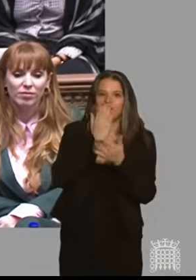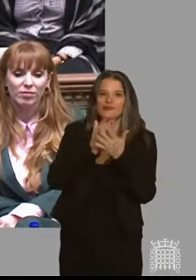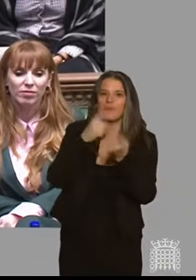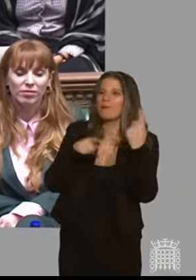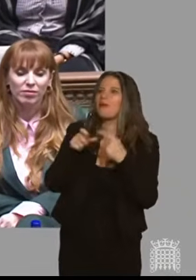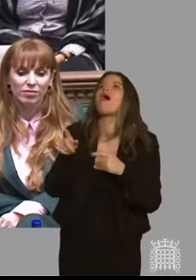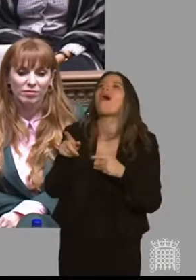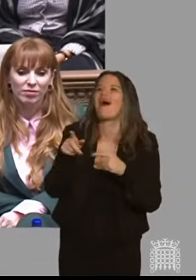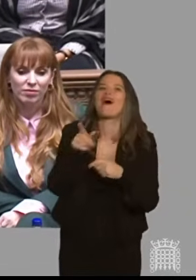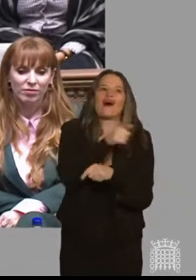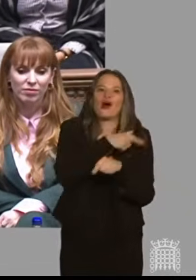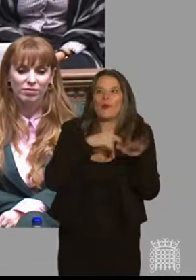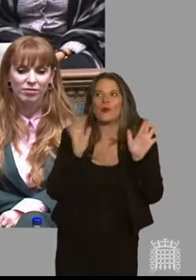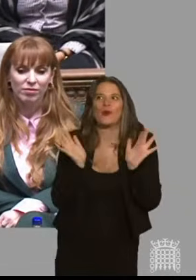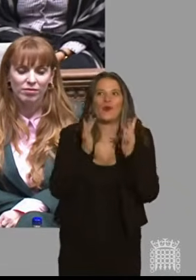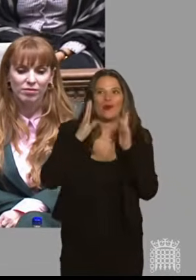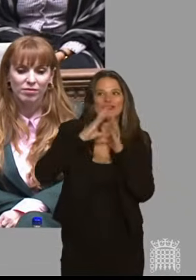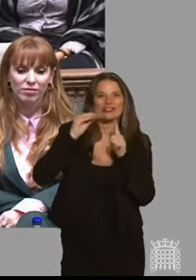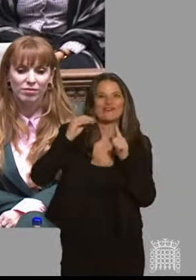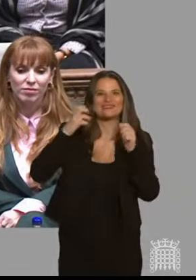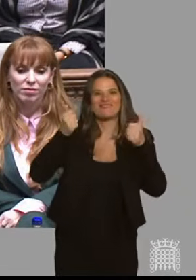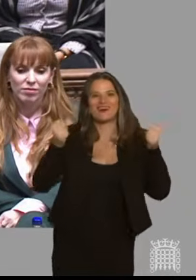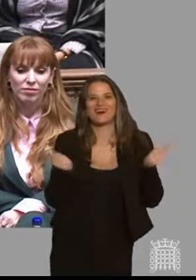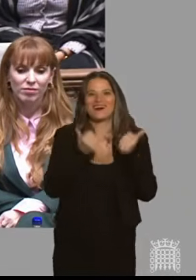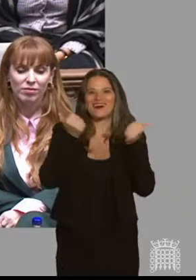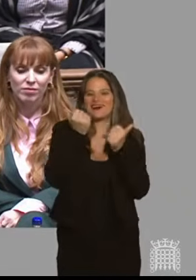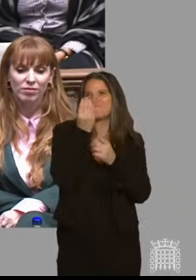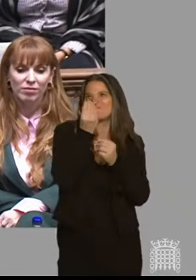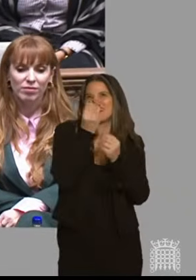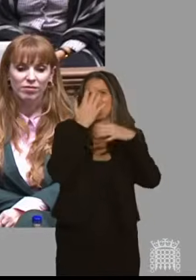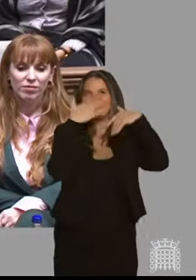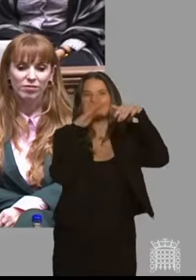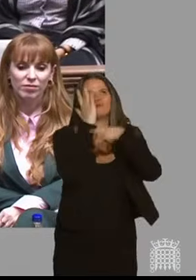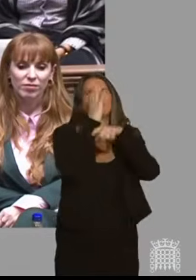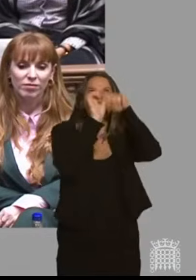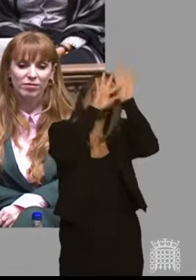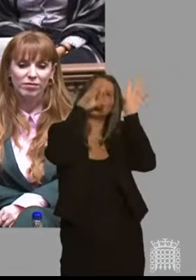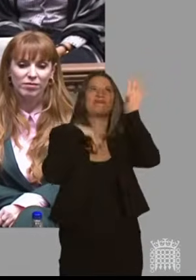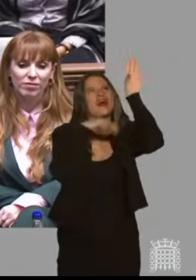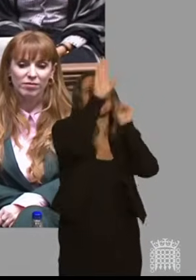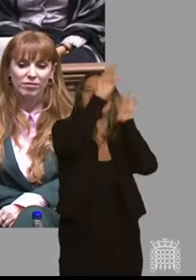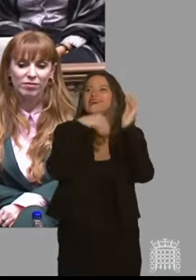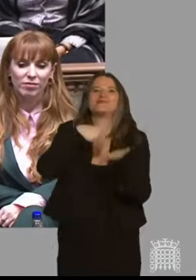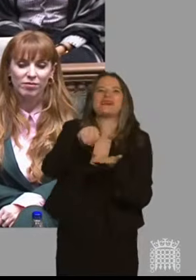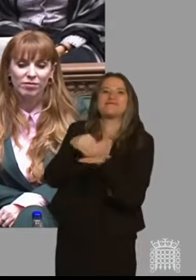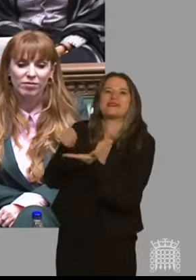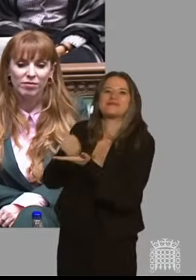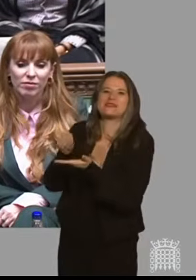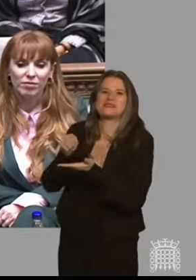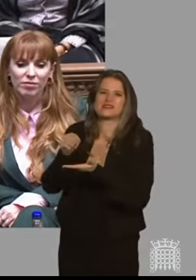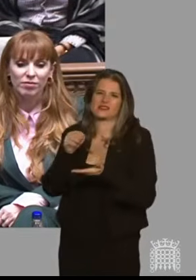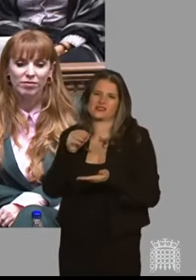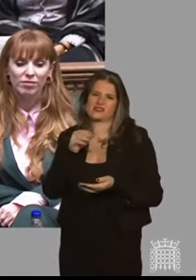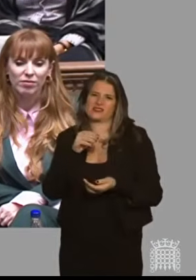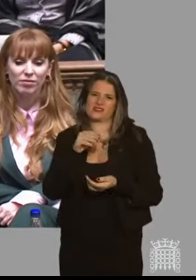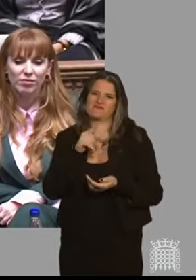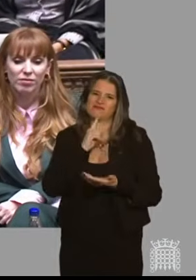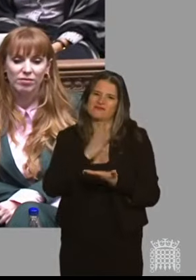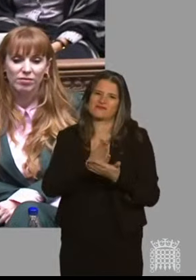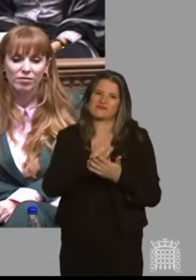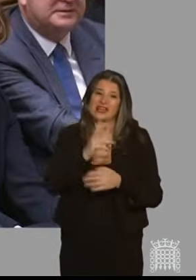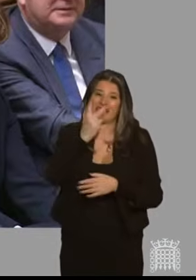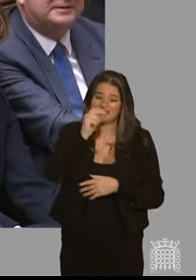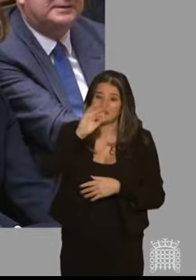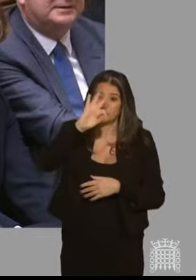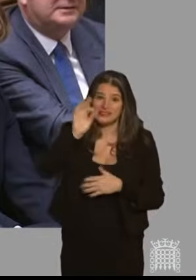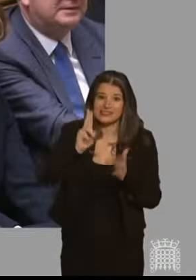spent on the NHS. So he's either cutting pensions or the NHS, or he will have to raise other taxes